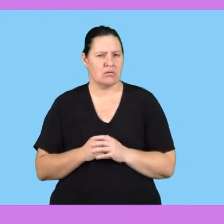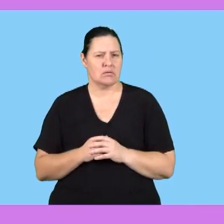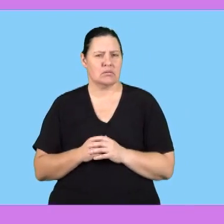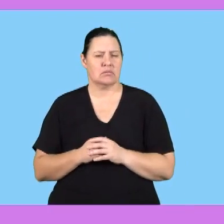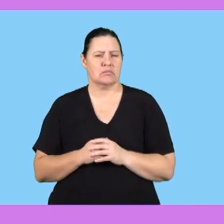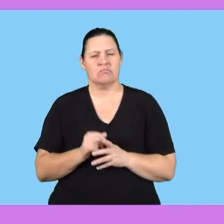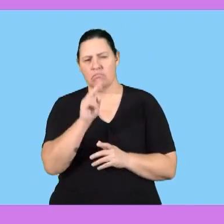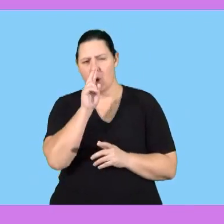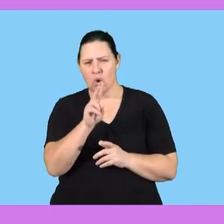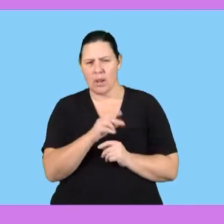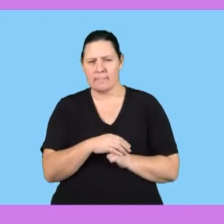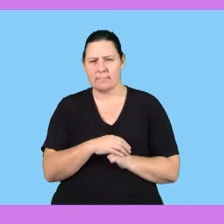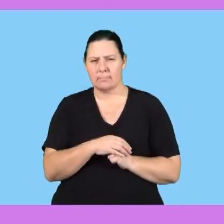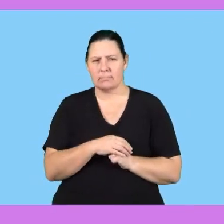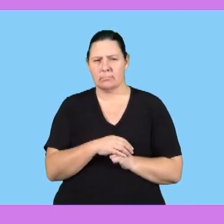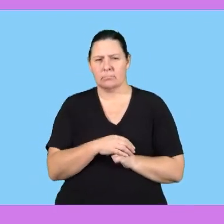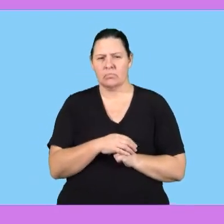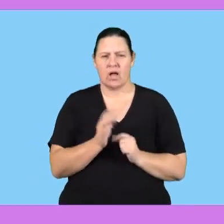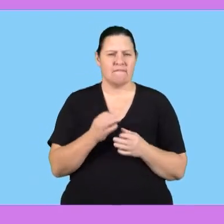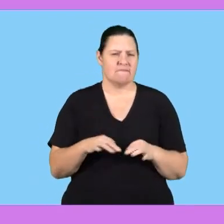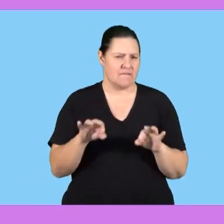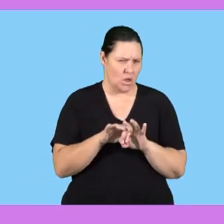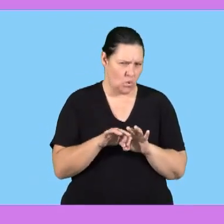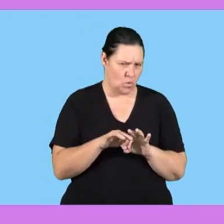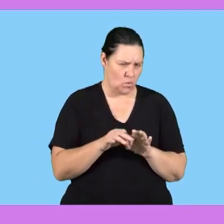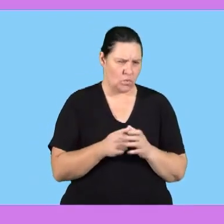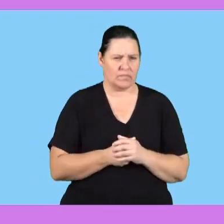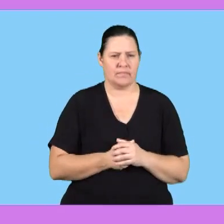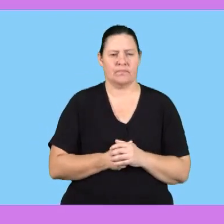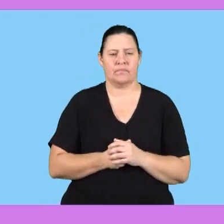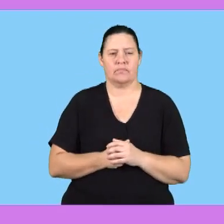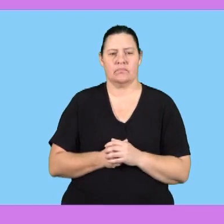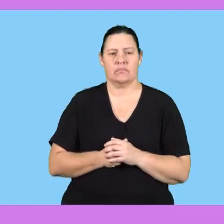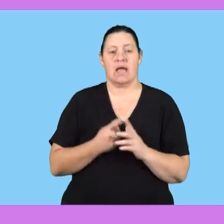look, if I look at this, we'll take the value,